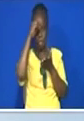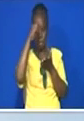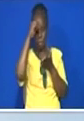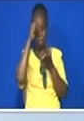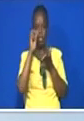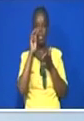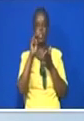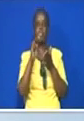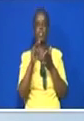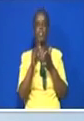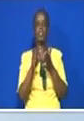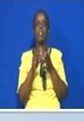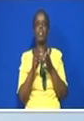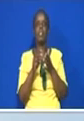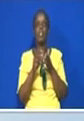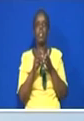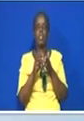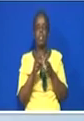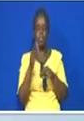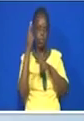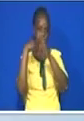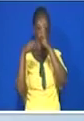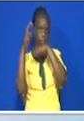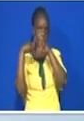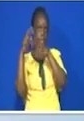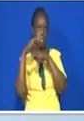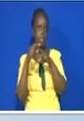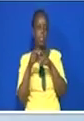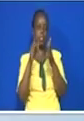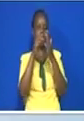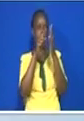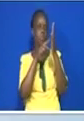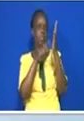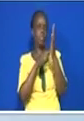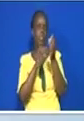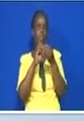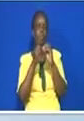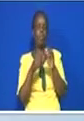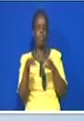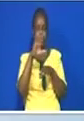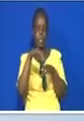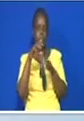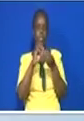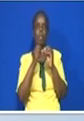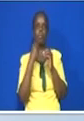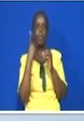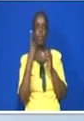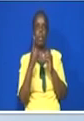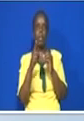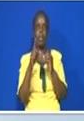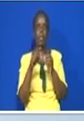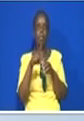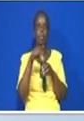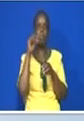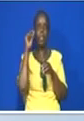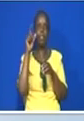see we are going to revise the following areas. 1.